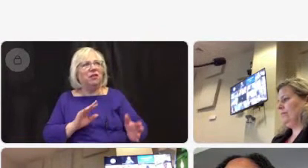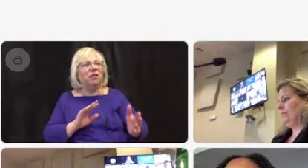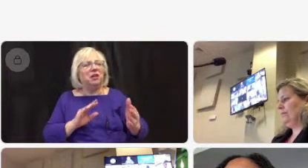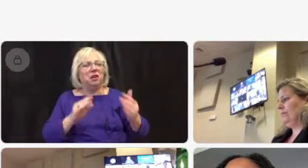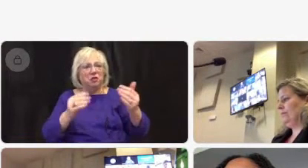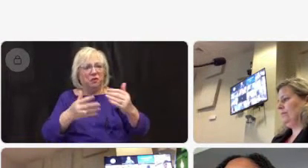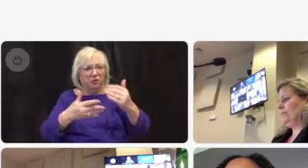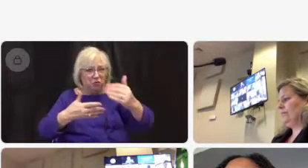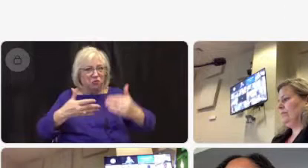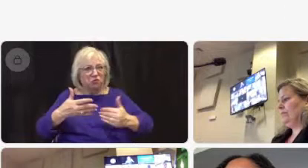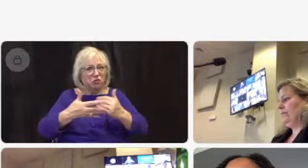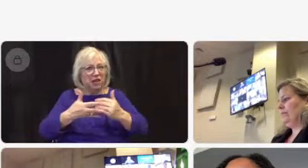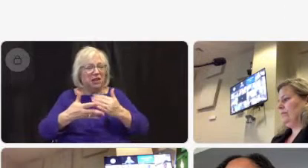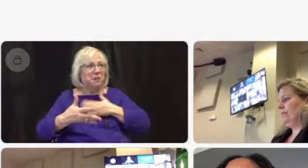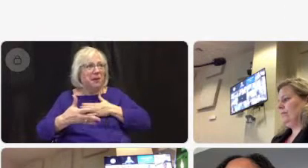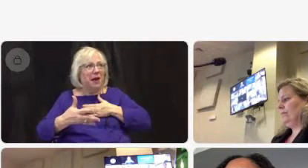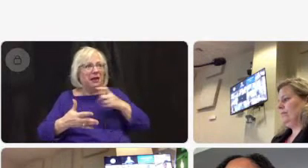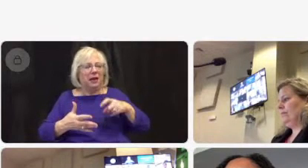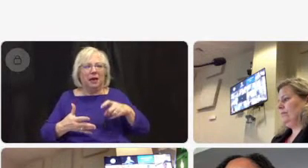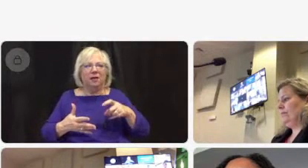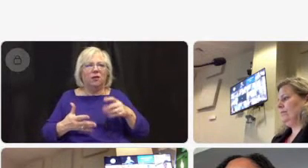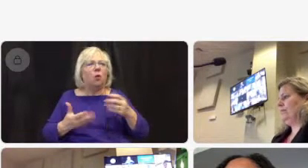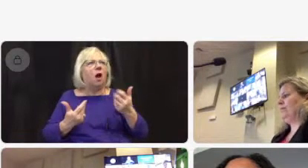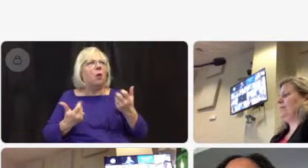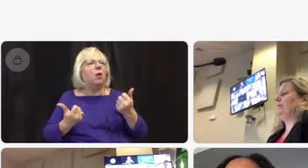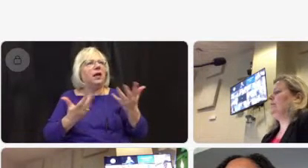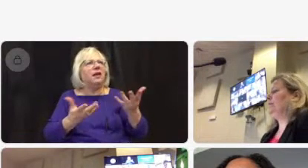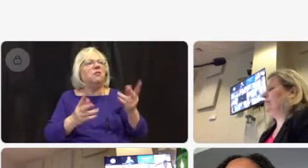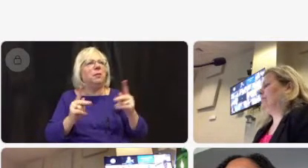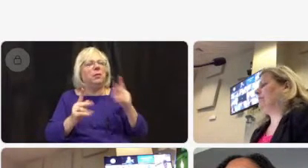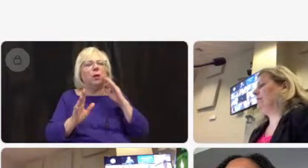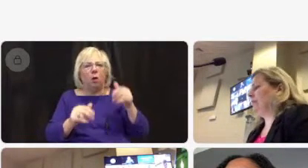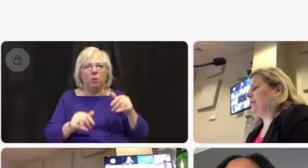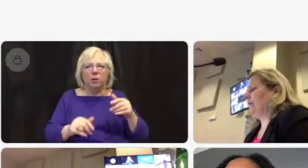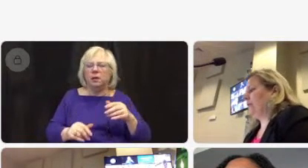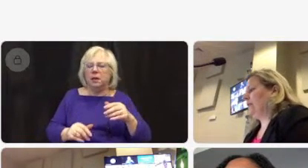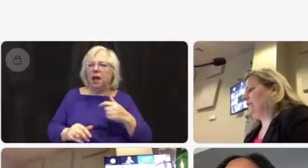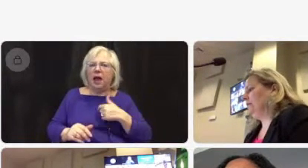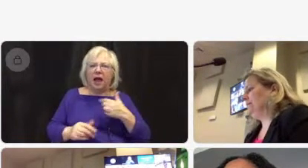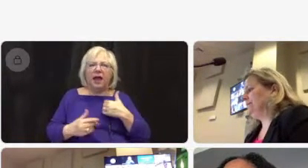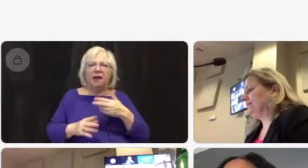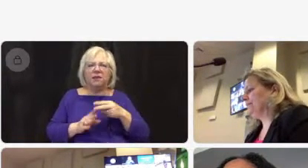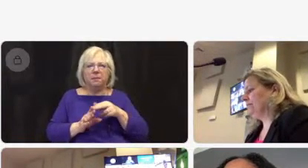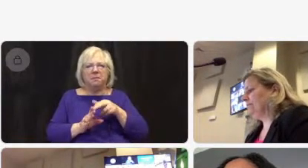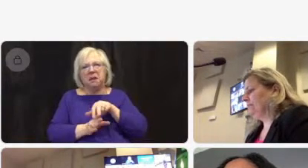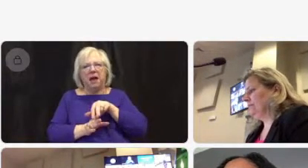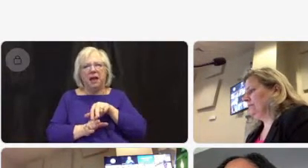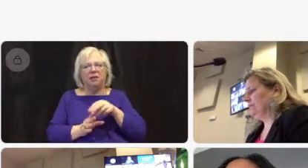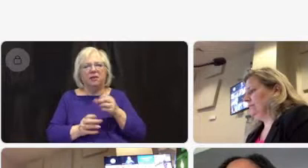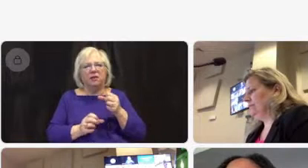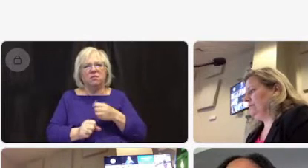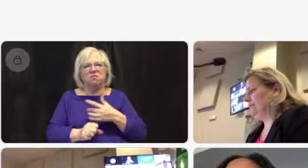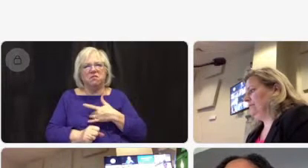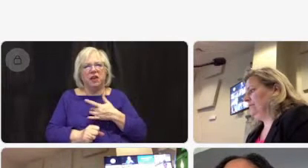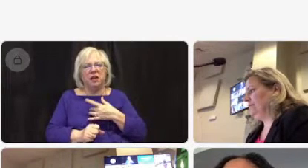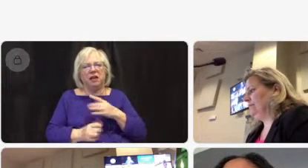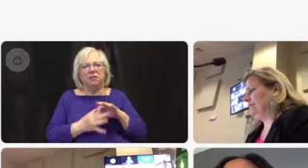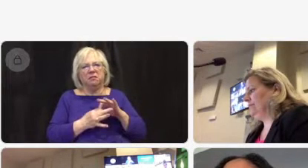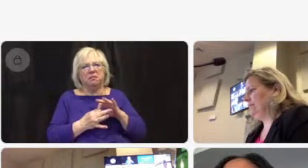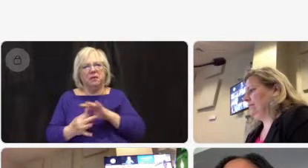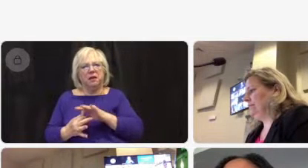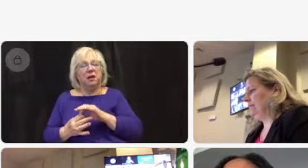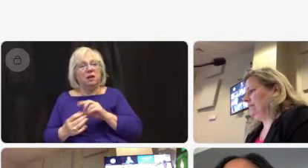hope. Yes, and sir. so, again, I have a bias towards infrastructure. Certainly, everyone knows